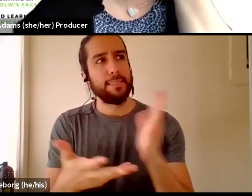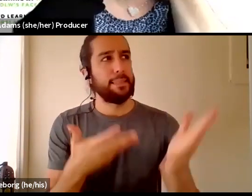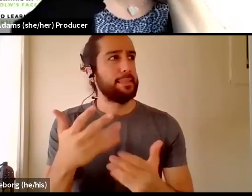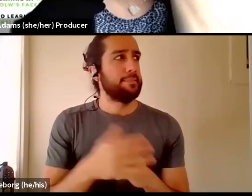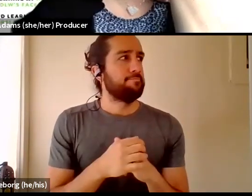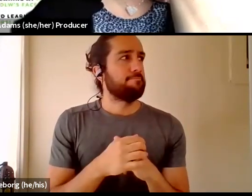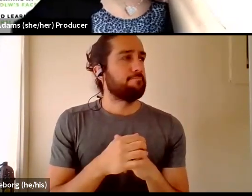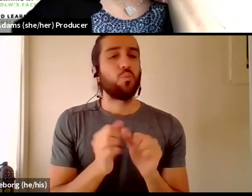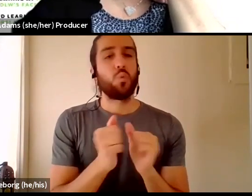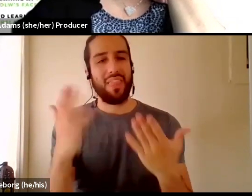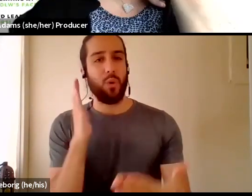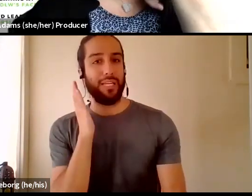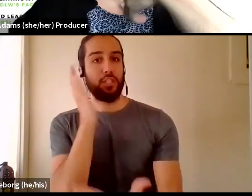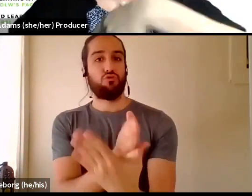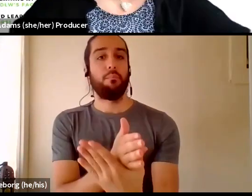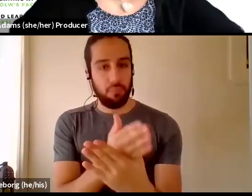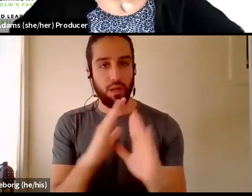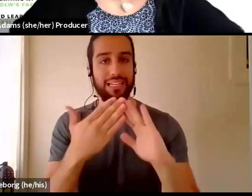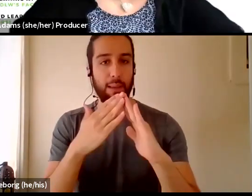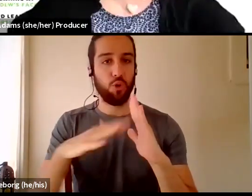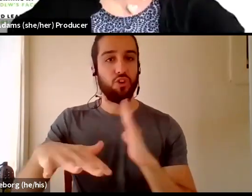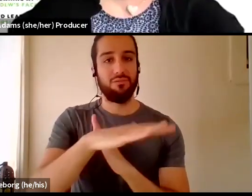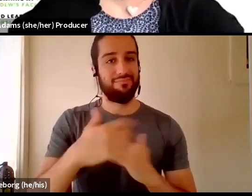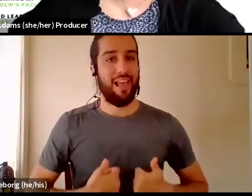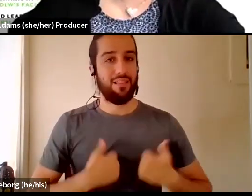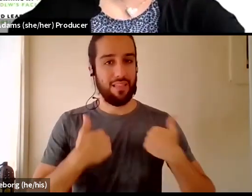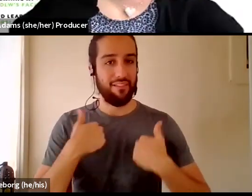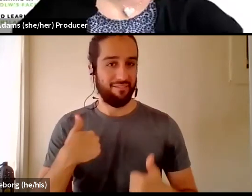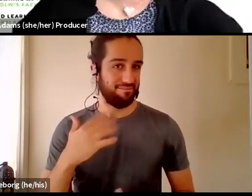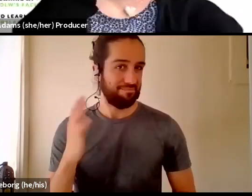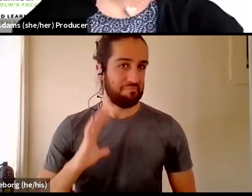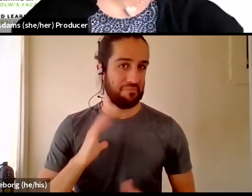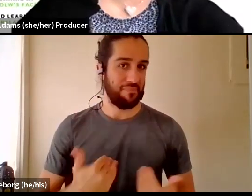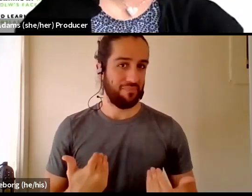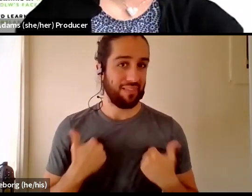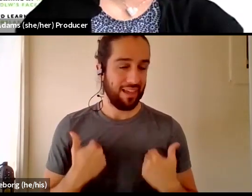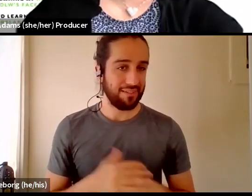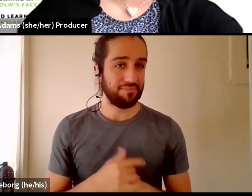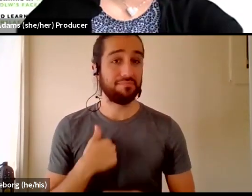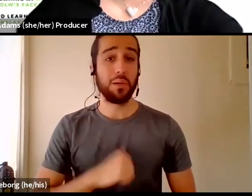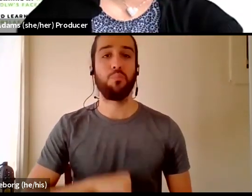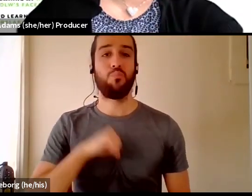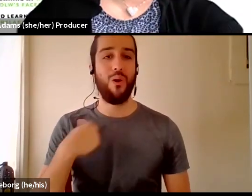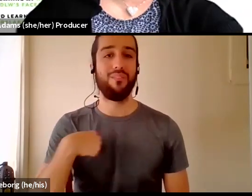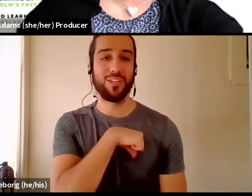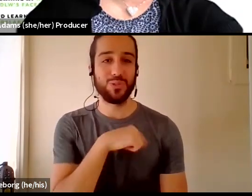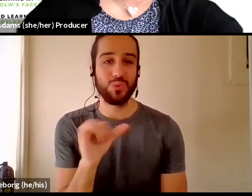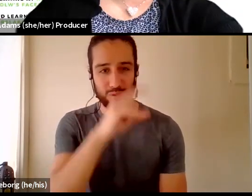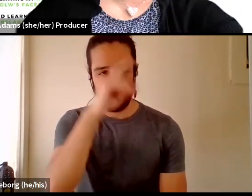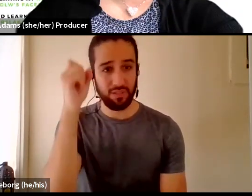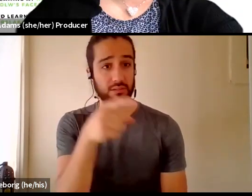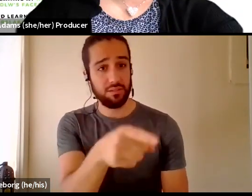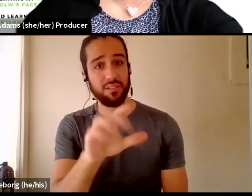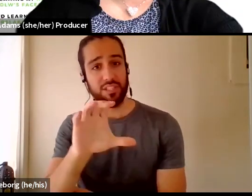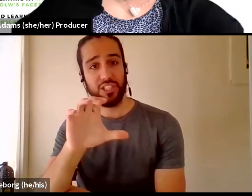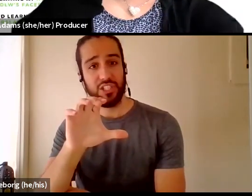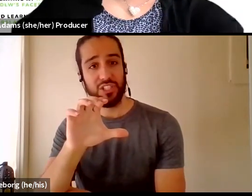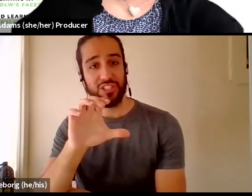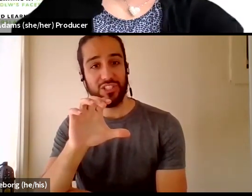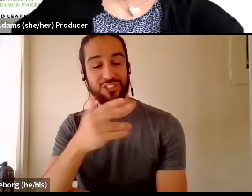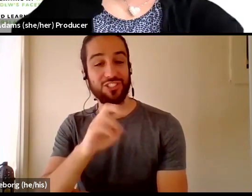without sort of interrupting the neighborhood life that I had, right? And I'm so proud of us because as Sheree comes back on, I was